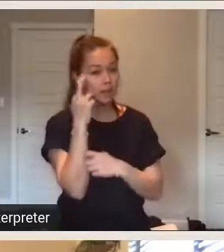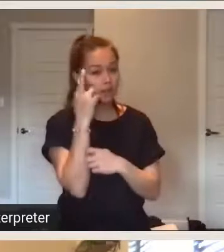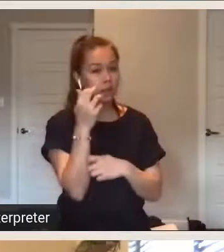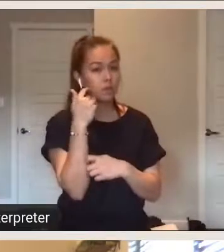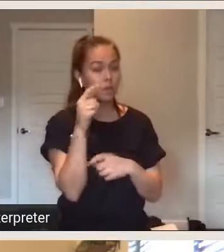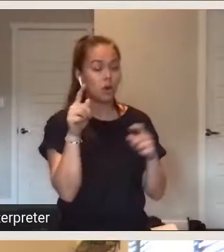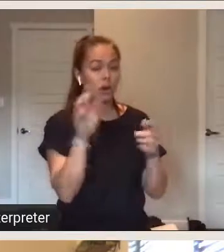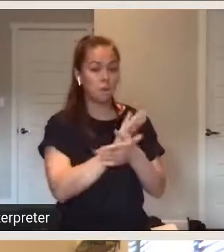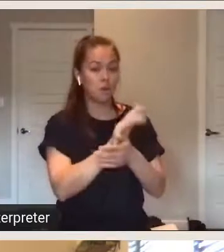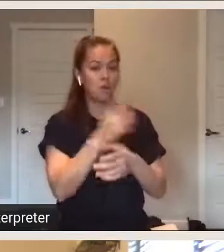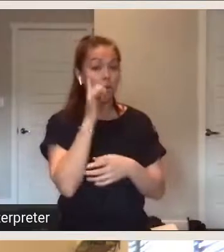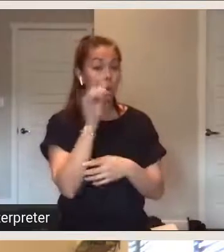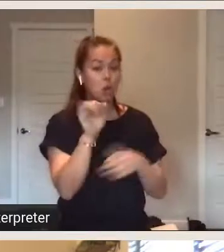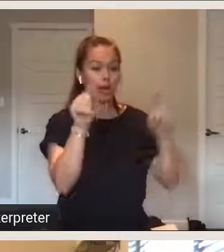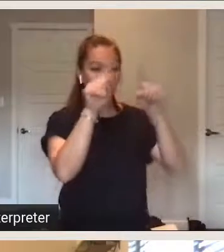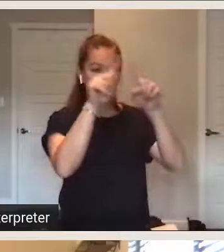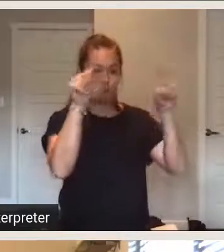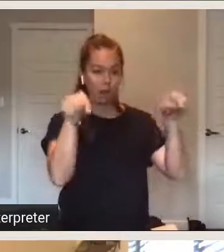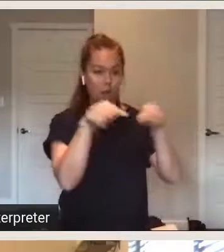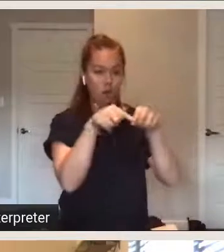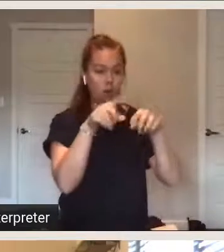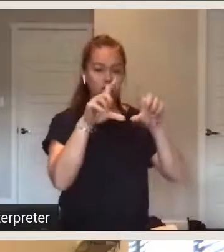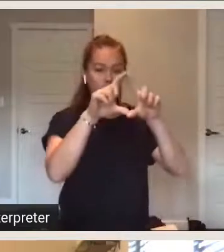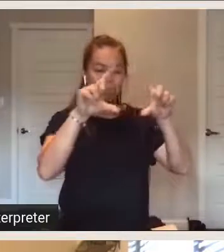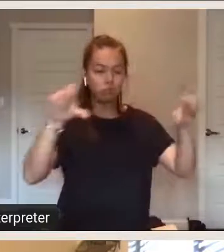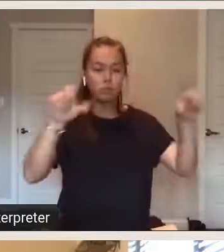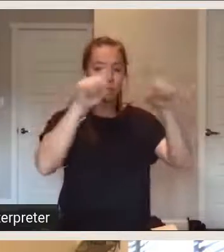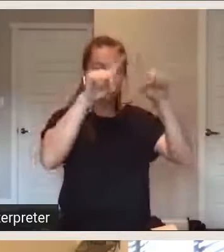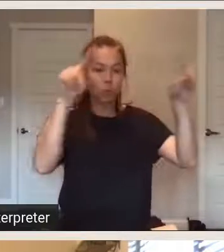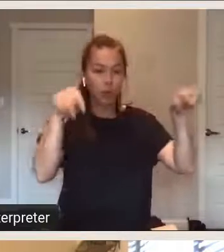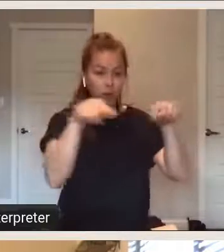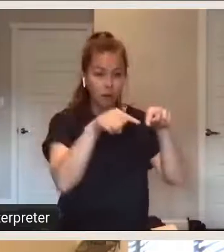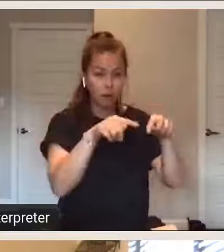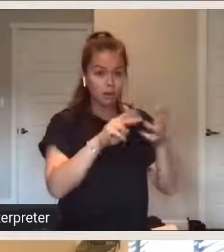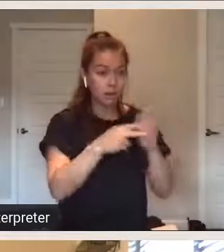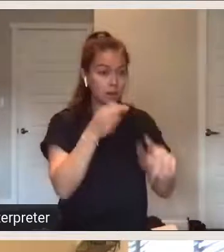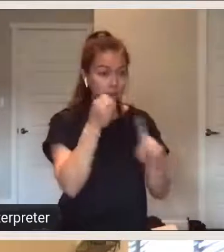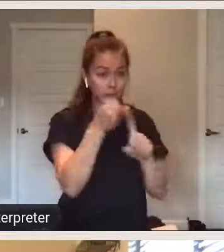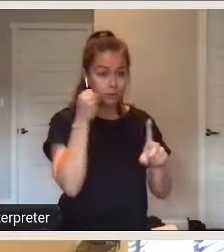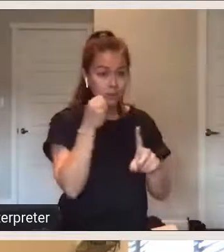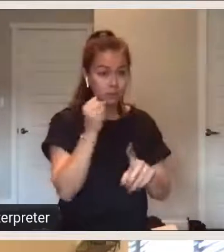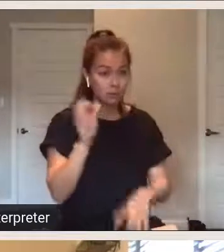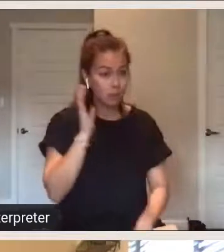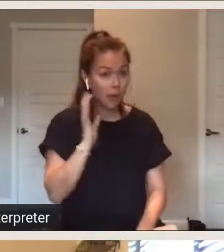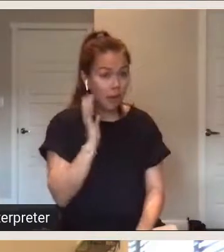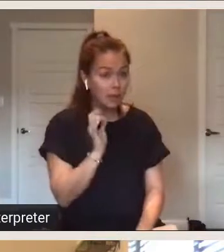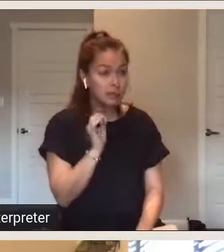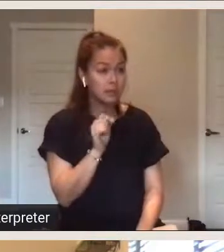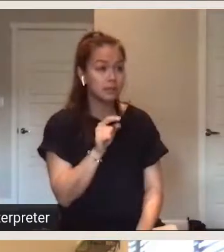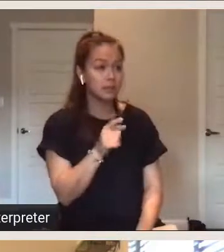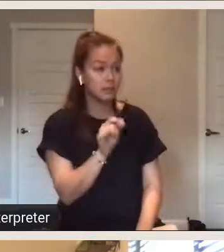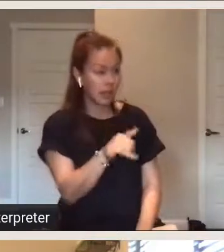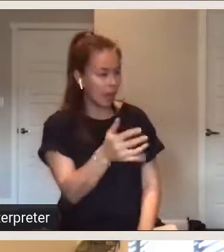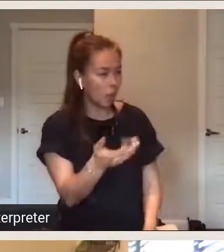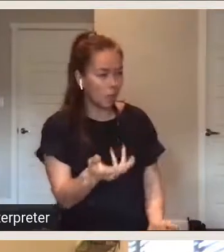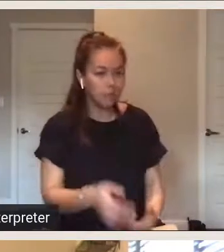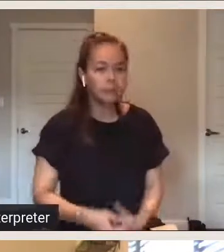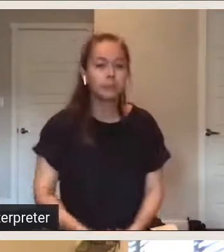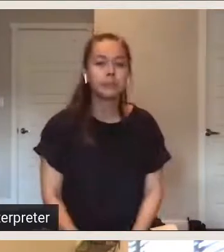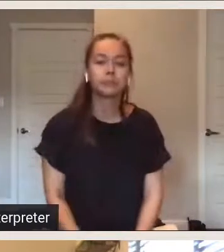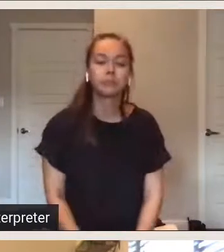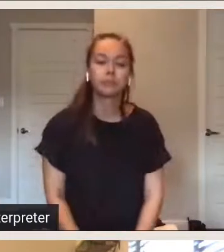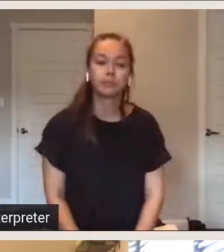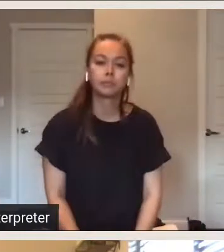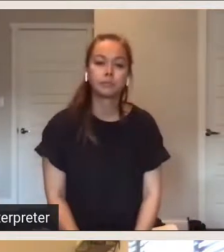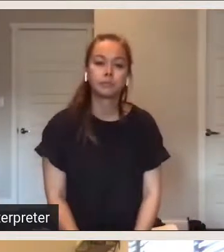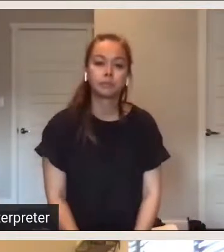meaning to evoke a sense of nostalgia, past longing? That's a good question. Yeah, we wanted to make it